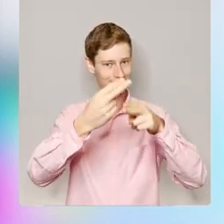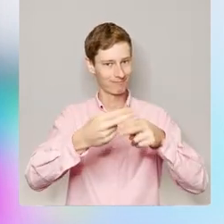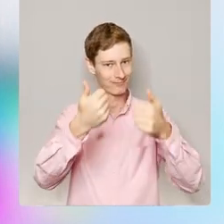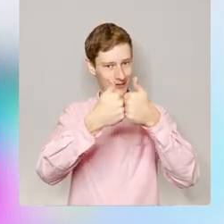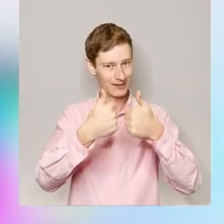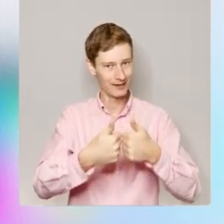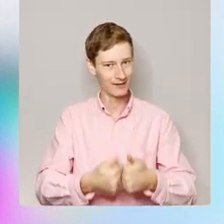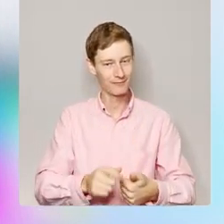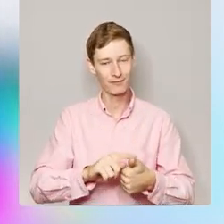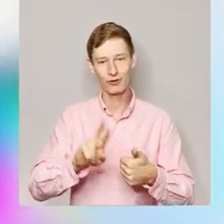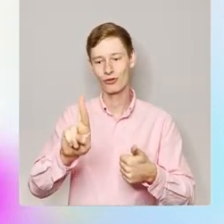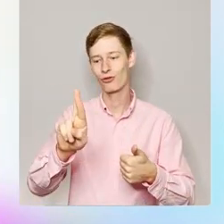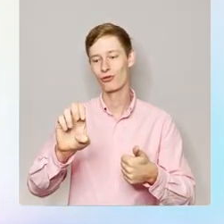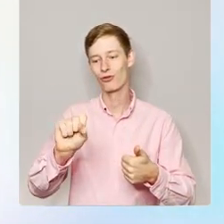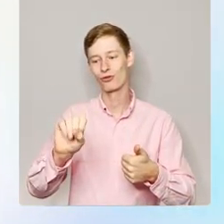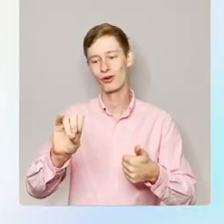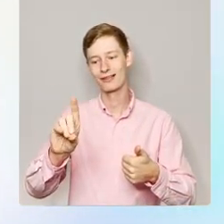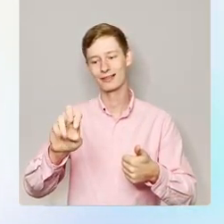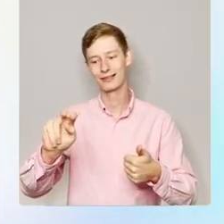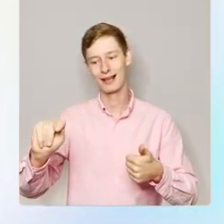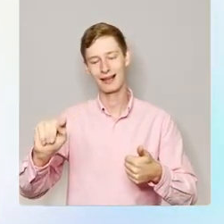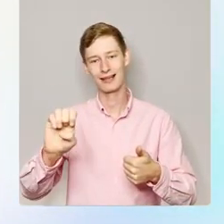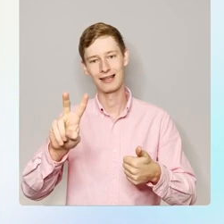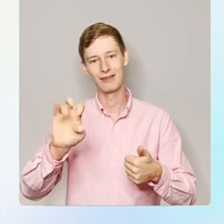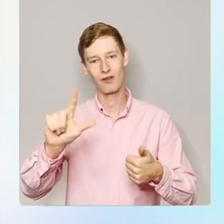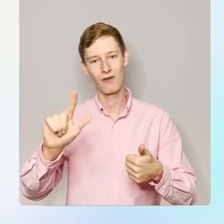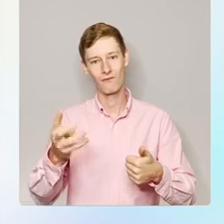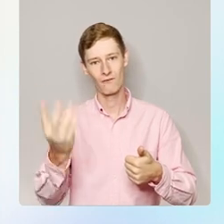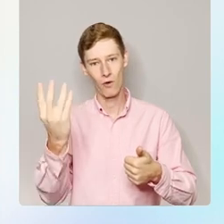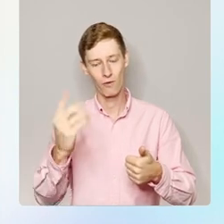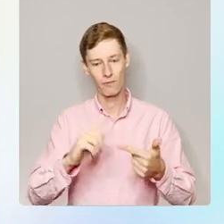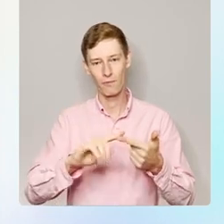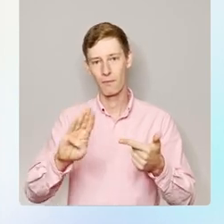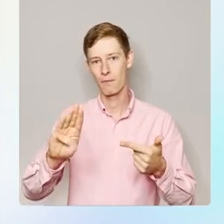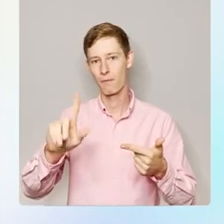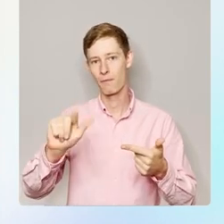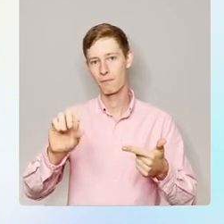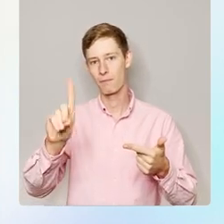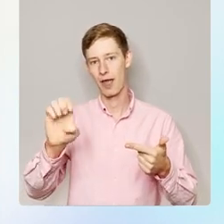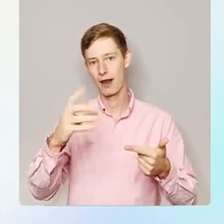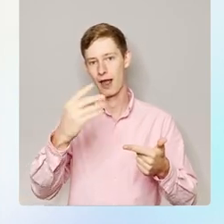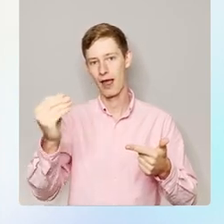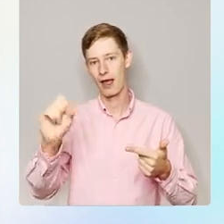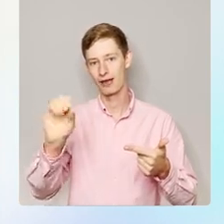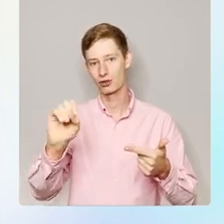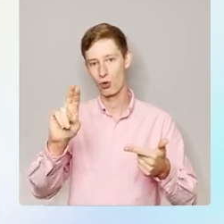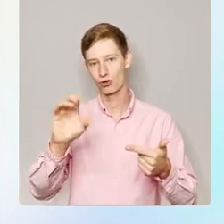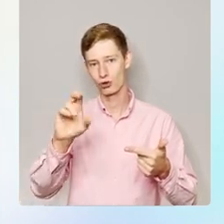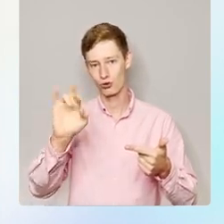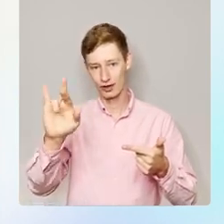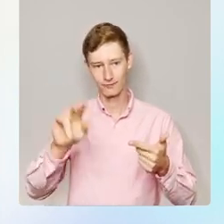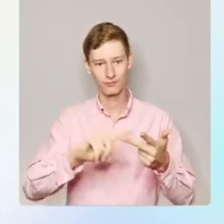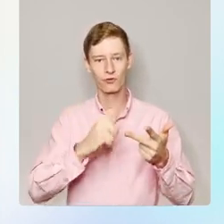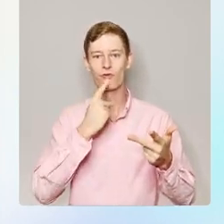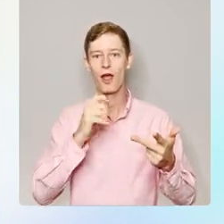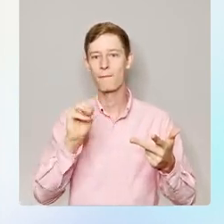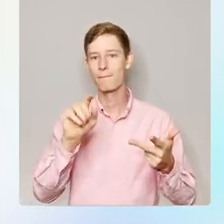like Resident Evil 4, Blade and Sorcery, Red Matter